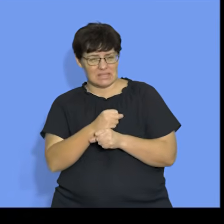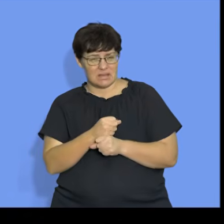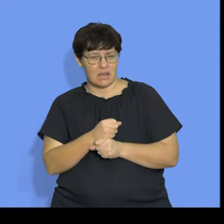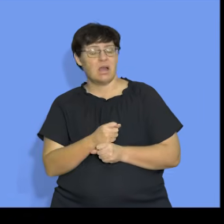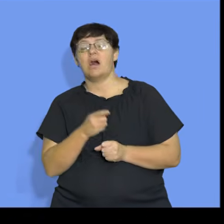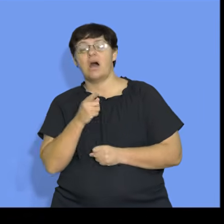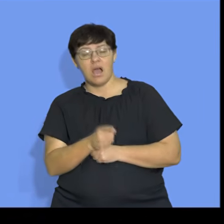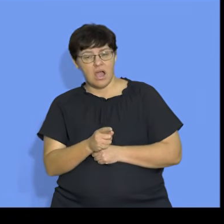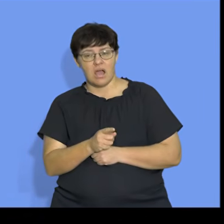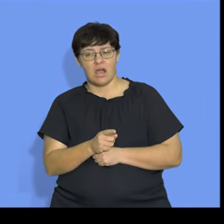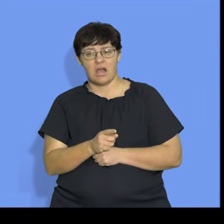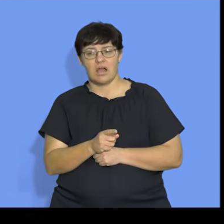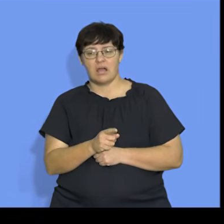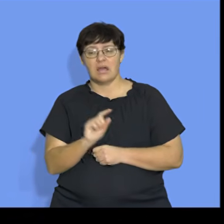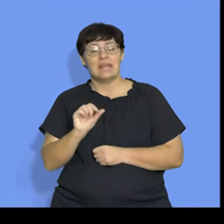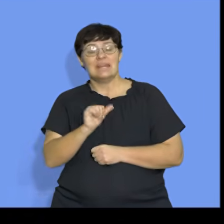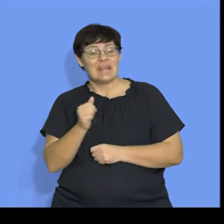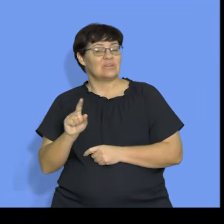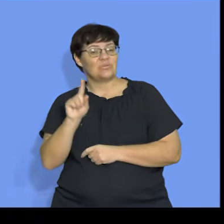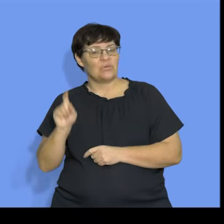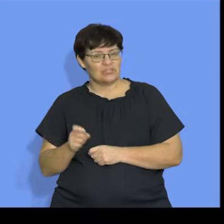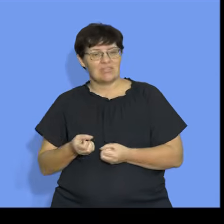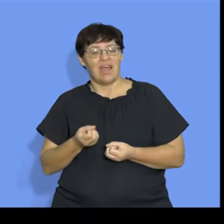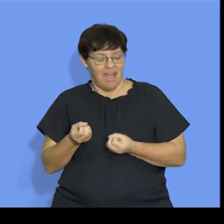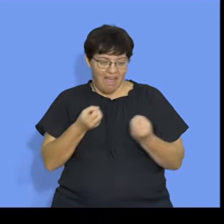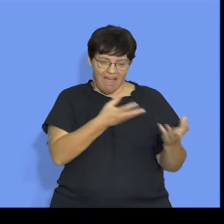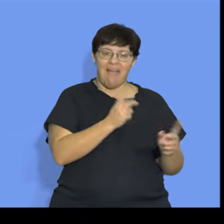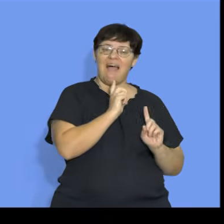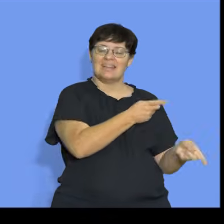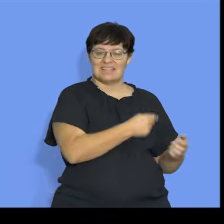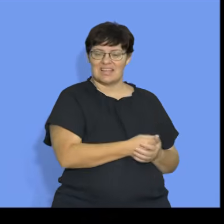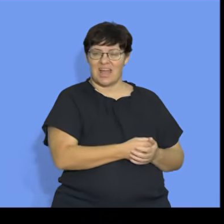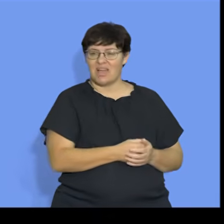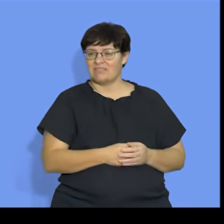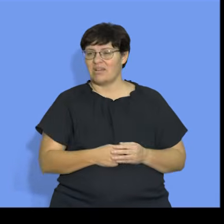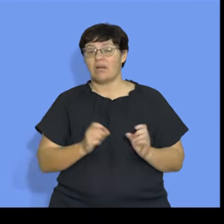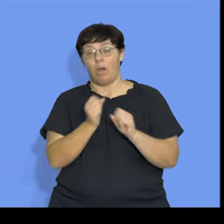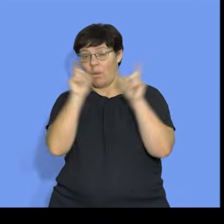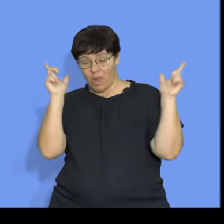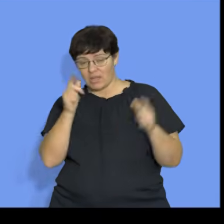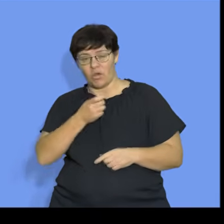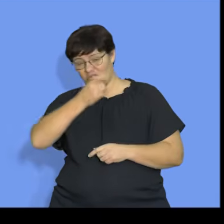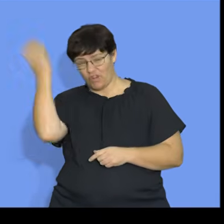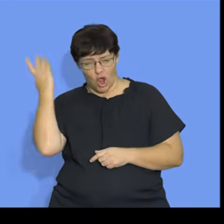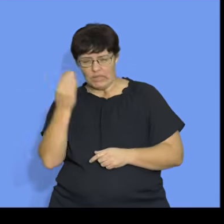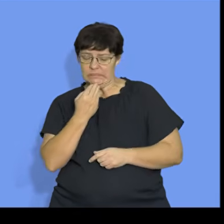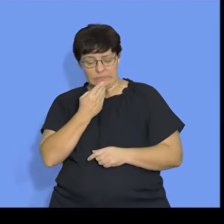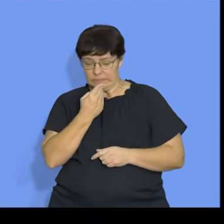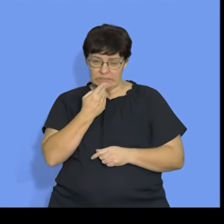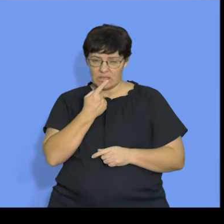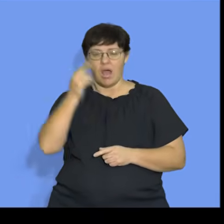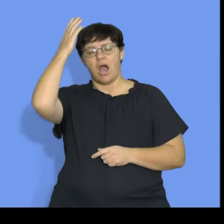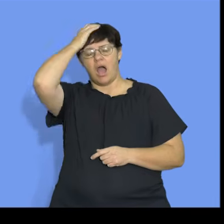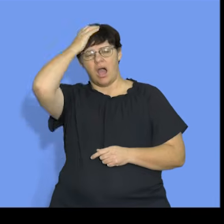The very next question actually gave you the answer. So if you were wide awake and you forgot about something, you're like, oh,